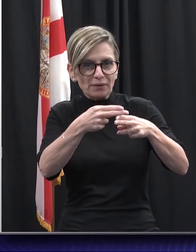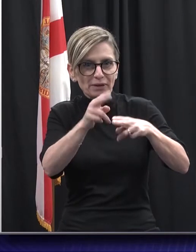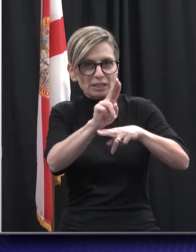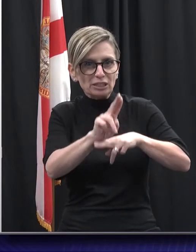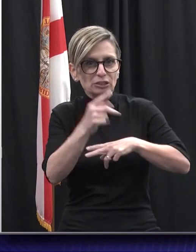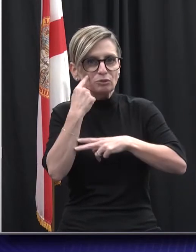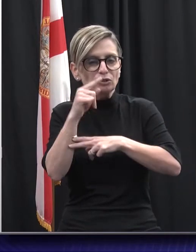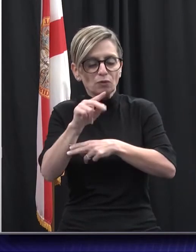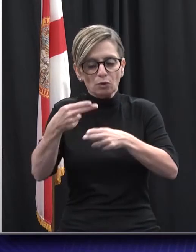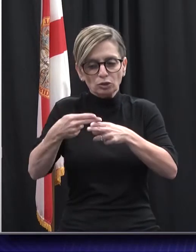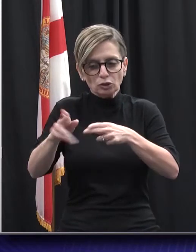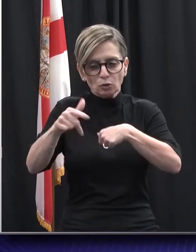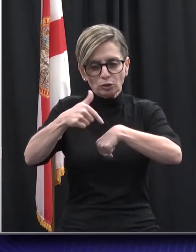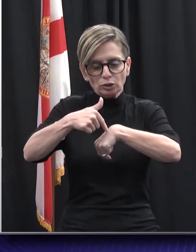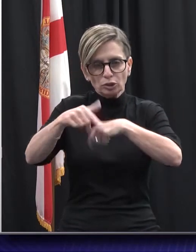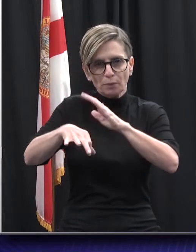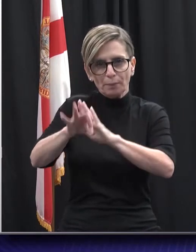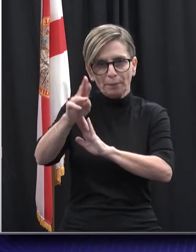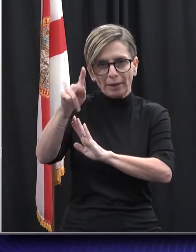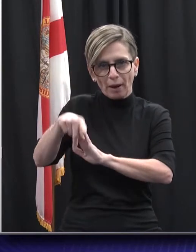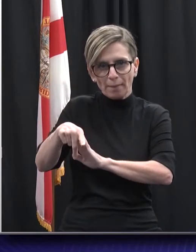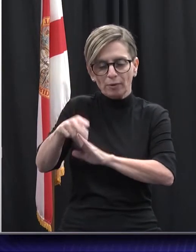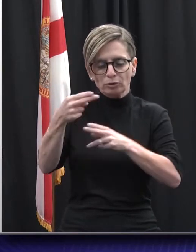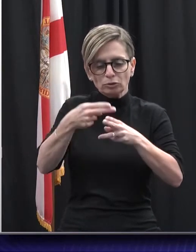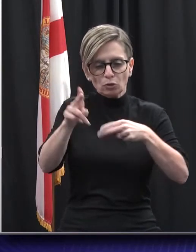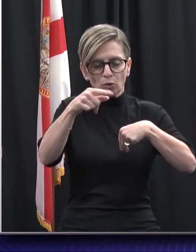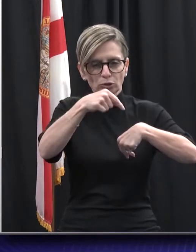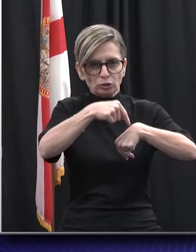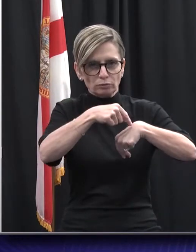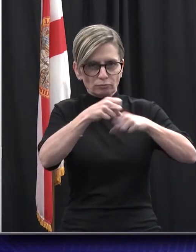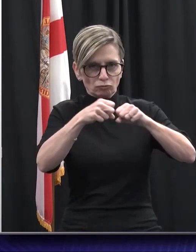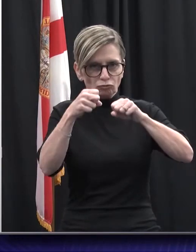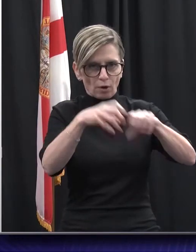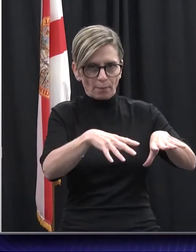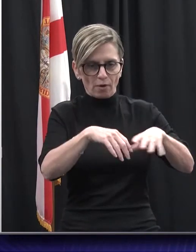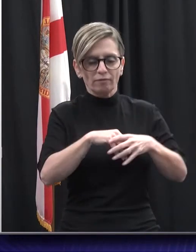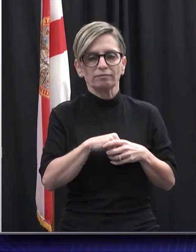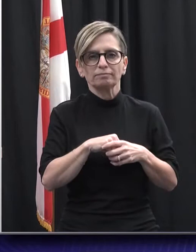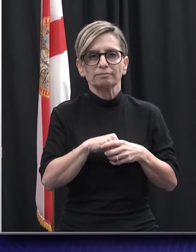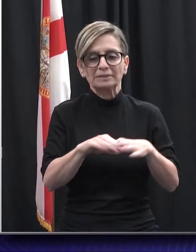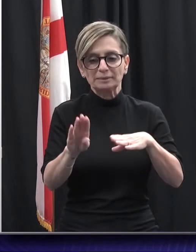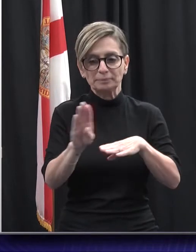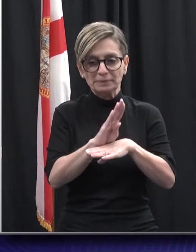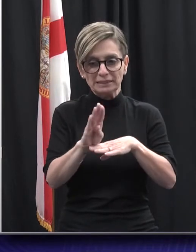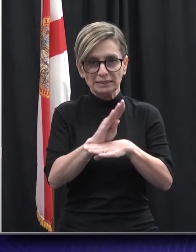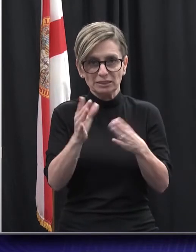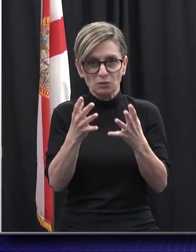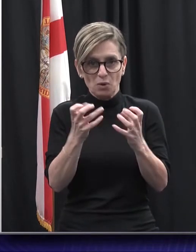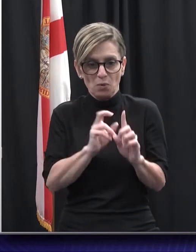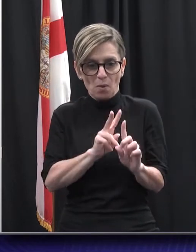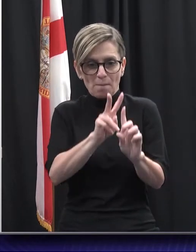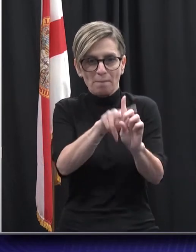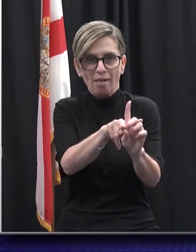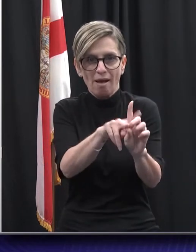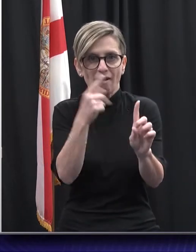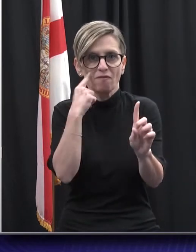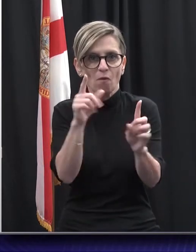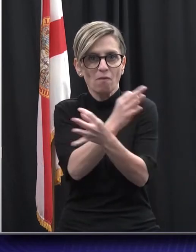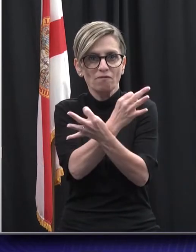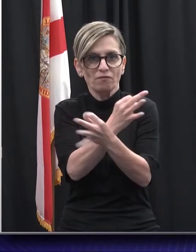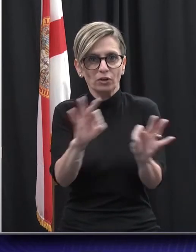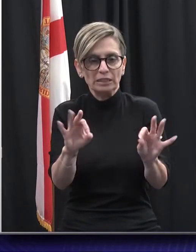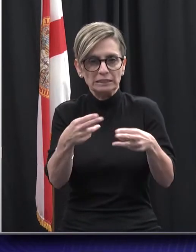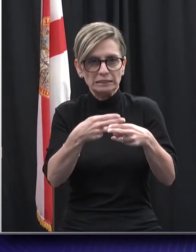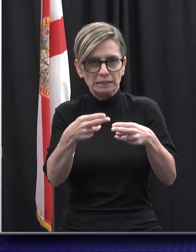short-term pickup or drop-off zone. Businesses that would like to apply for this free temporary